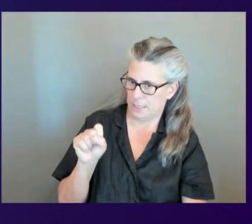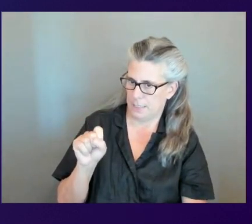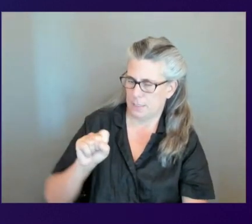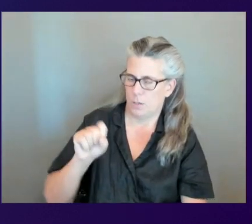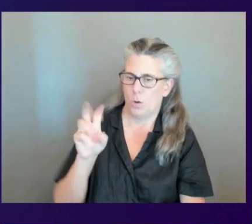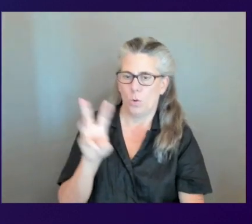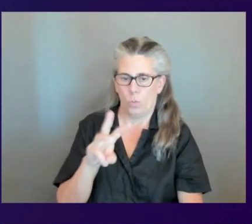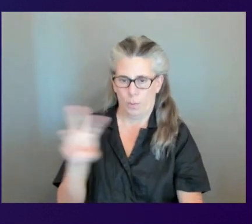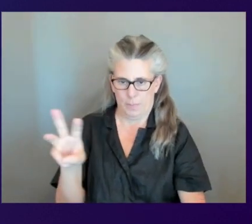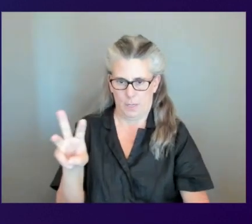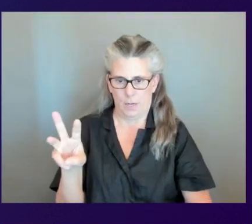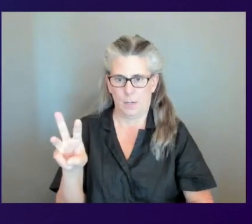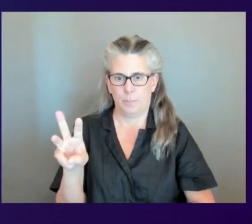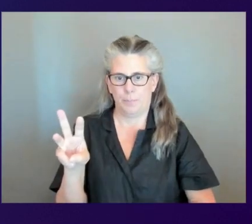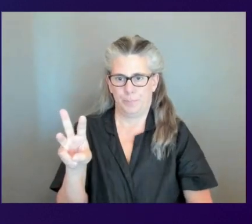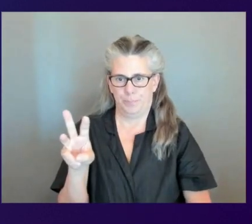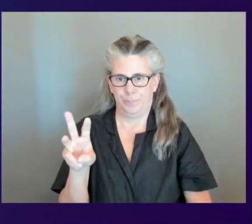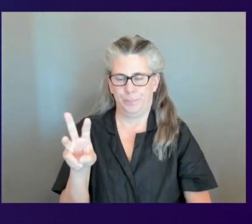Sorry.